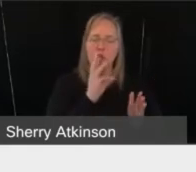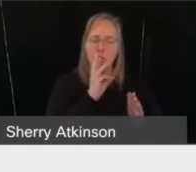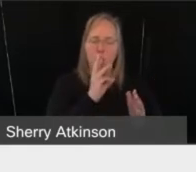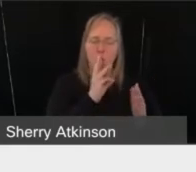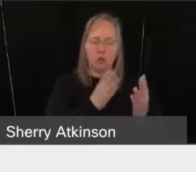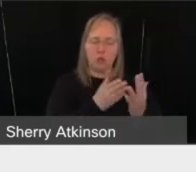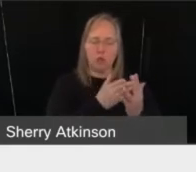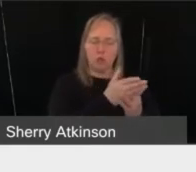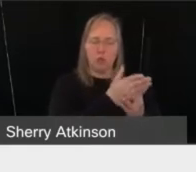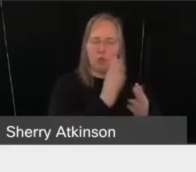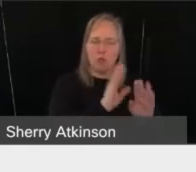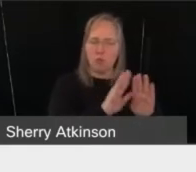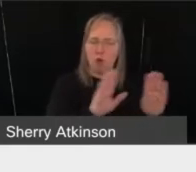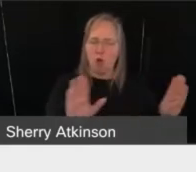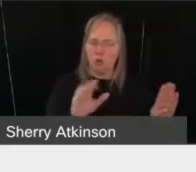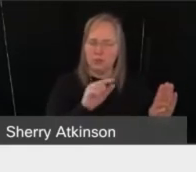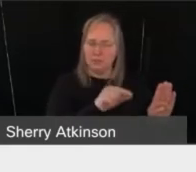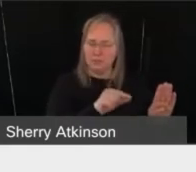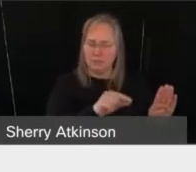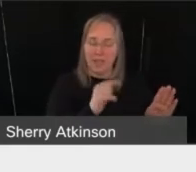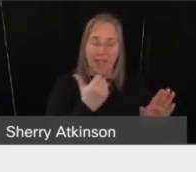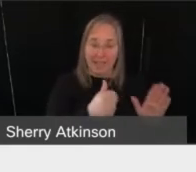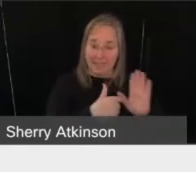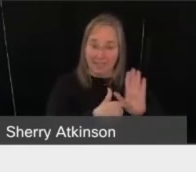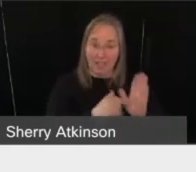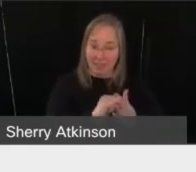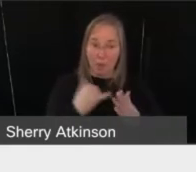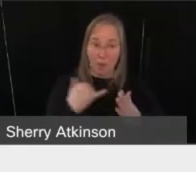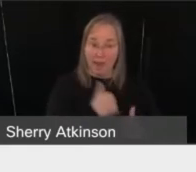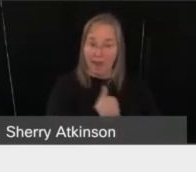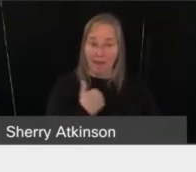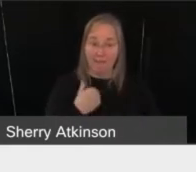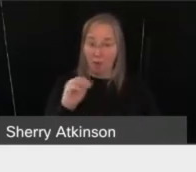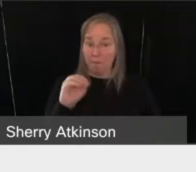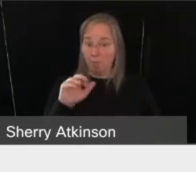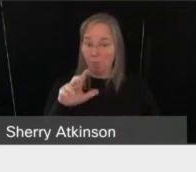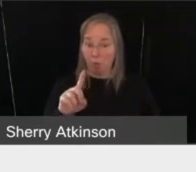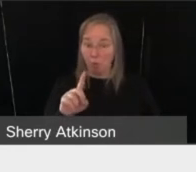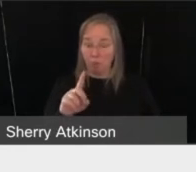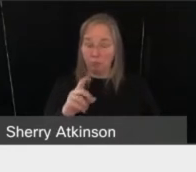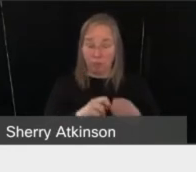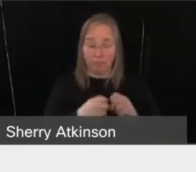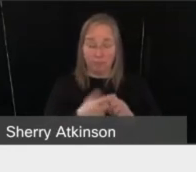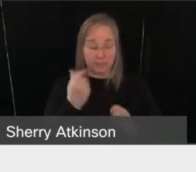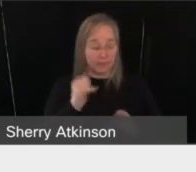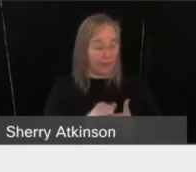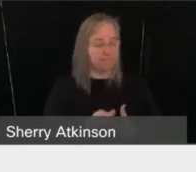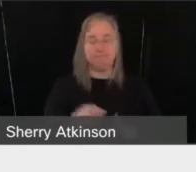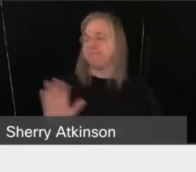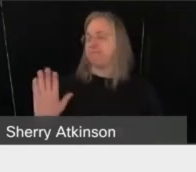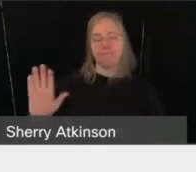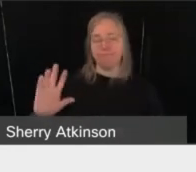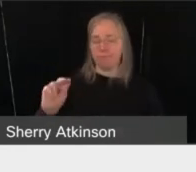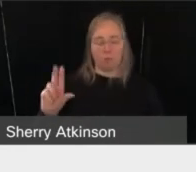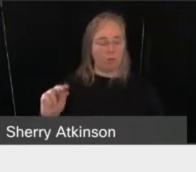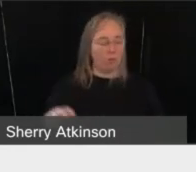walls, is there any indication that we have a mold problem because of that? No.